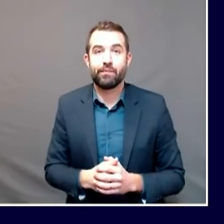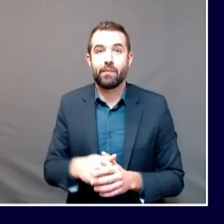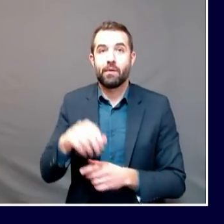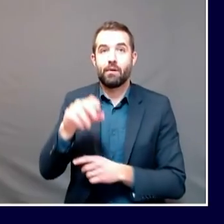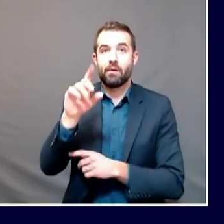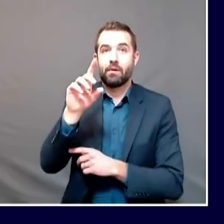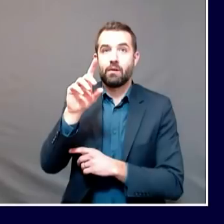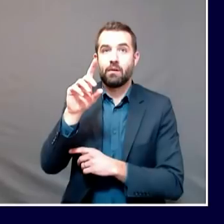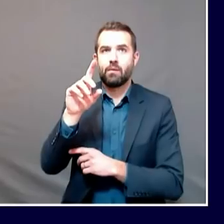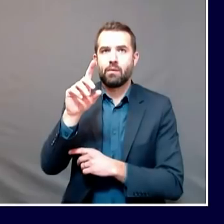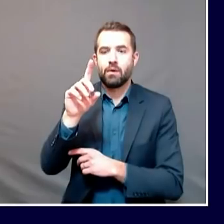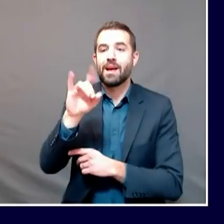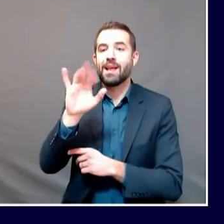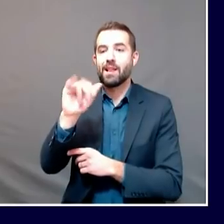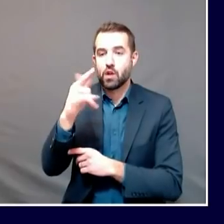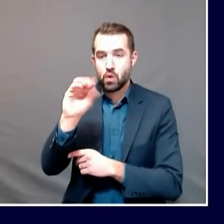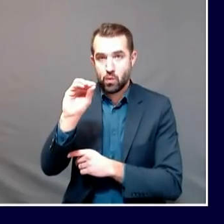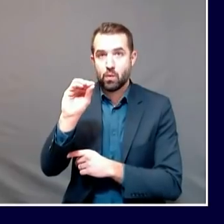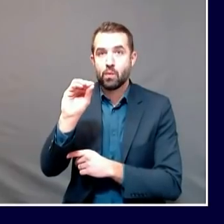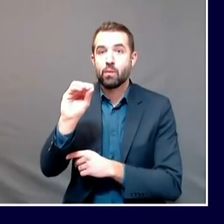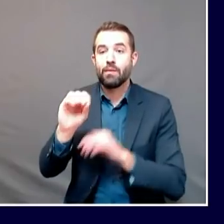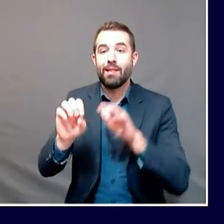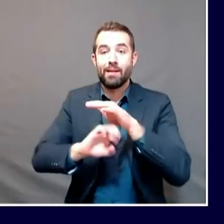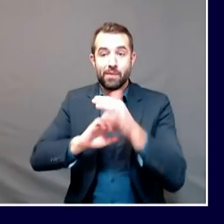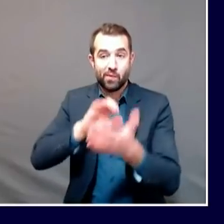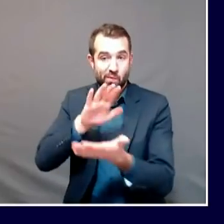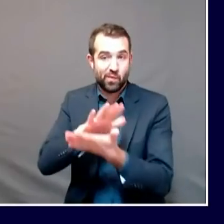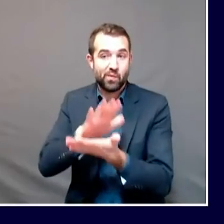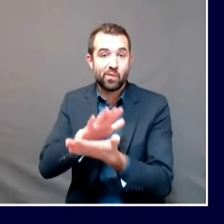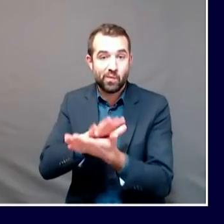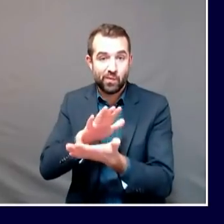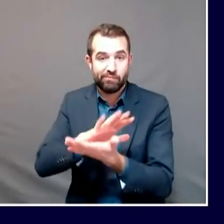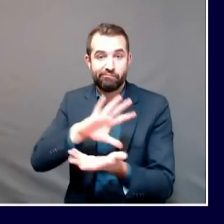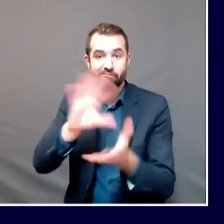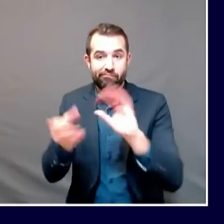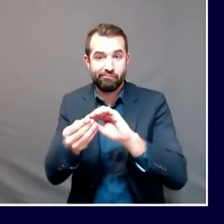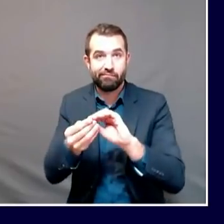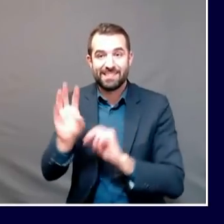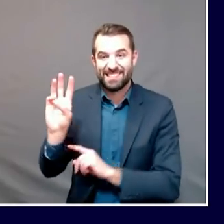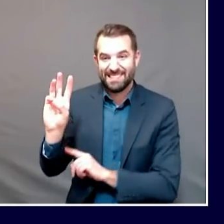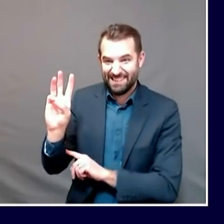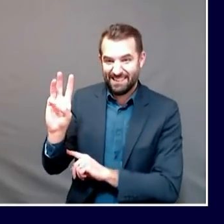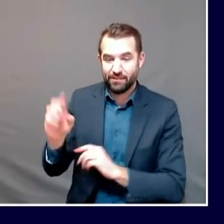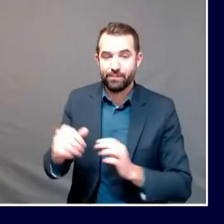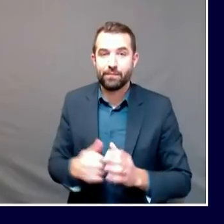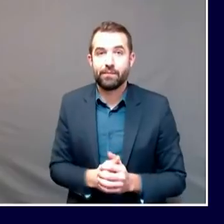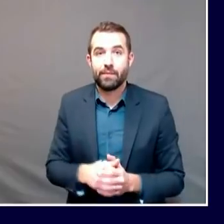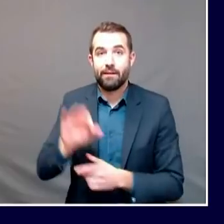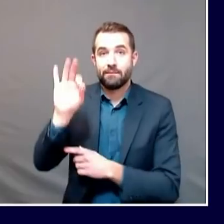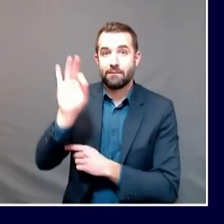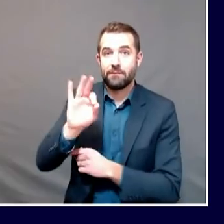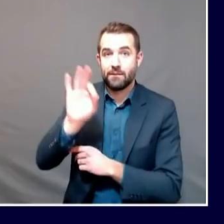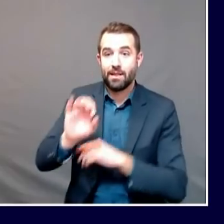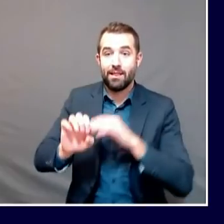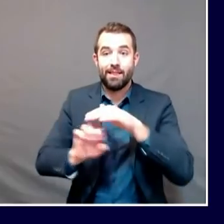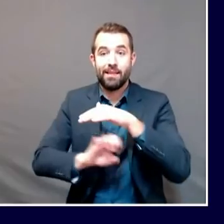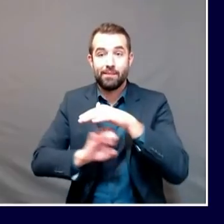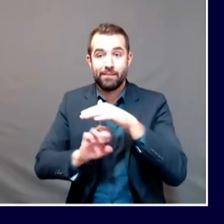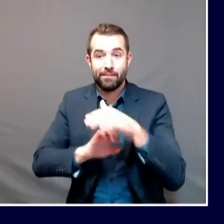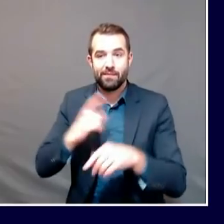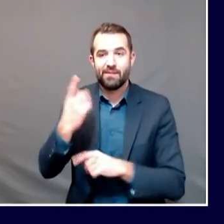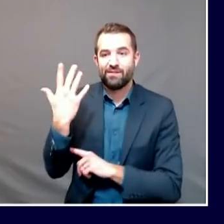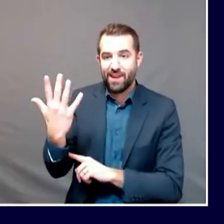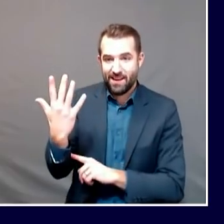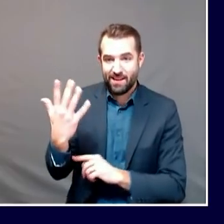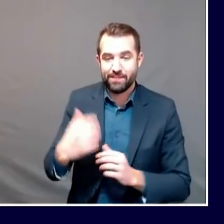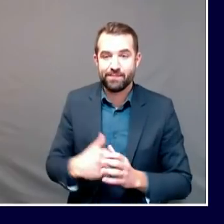School, 5 cases, at Gilbert's Chowder in Windham, 3 cases, at Bonnie Eagle